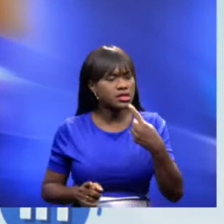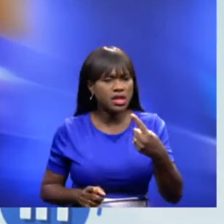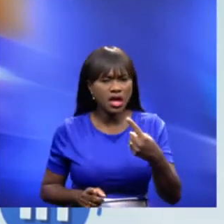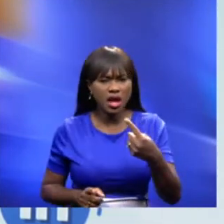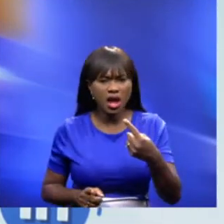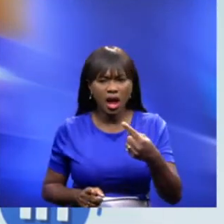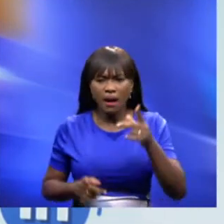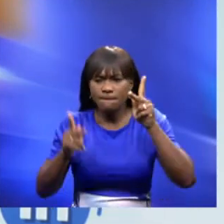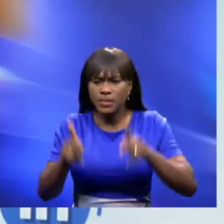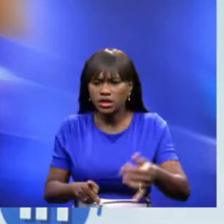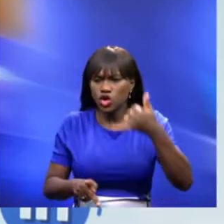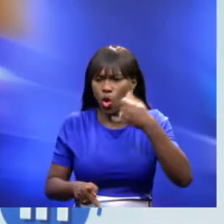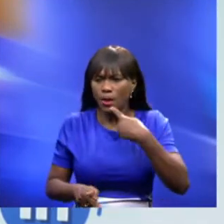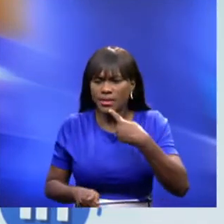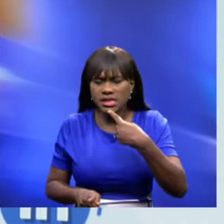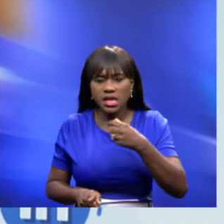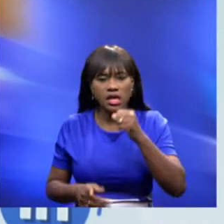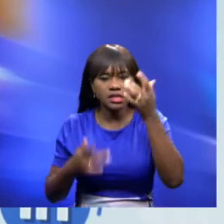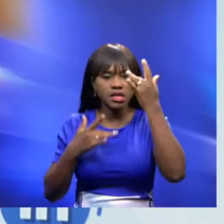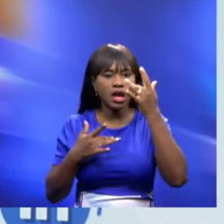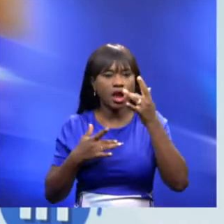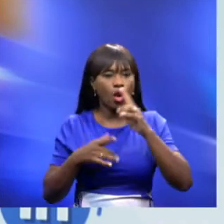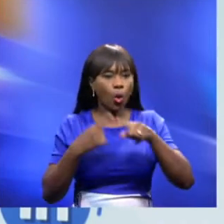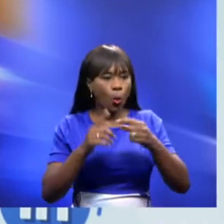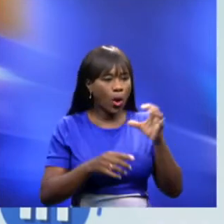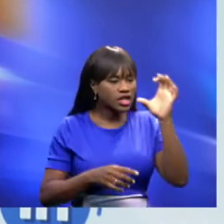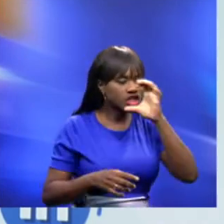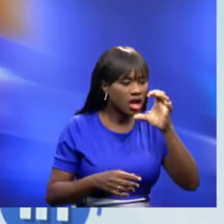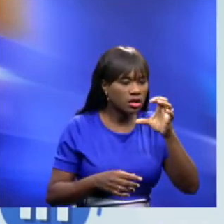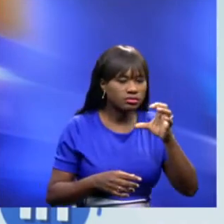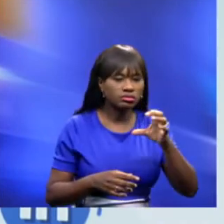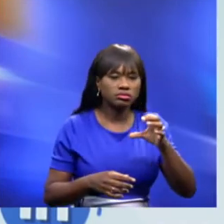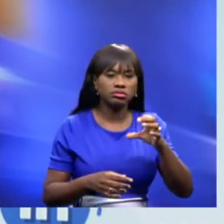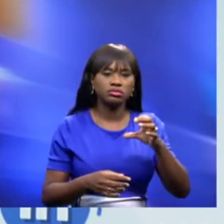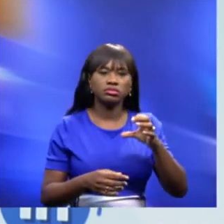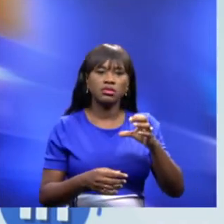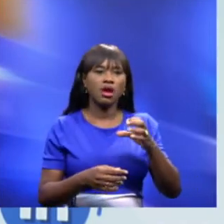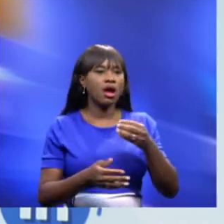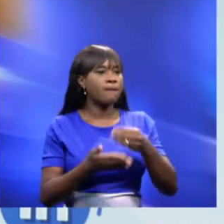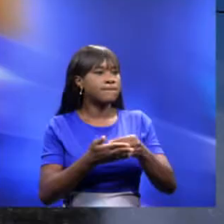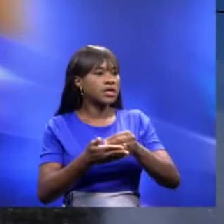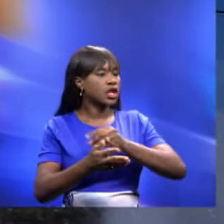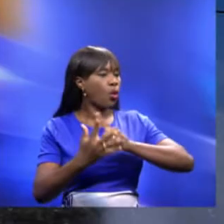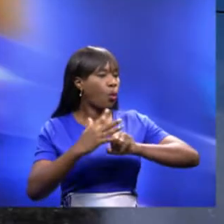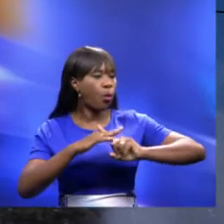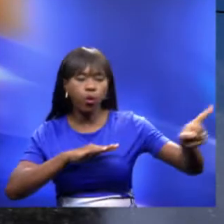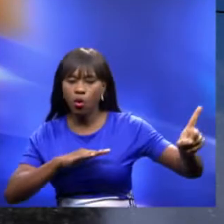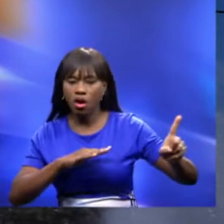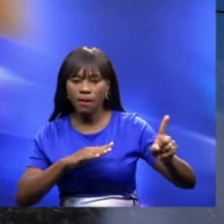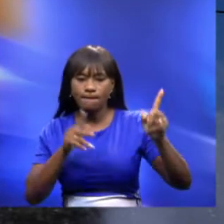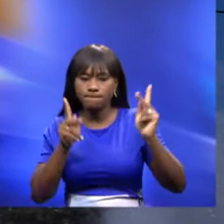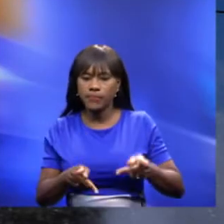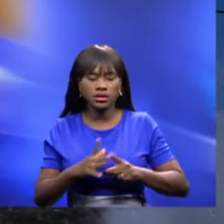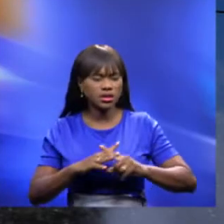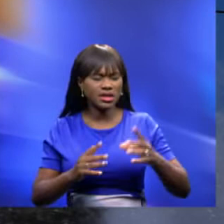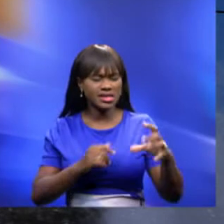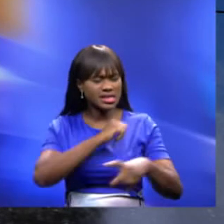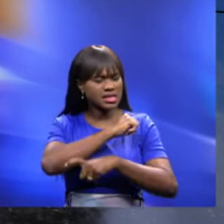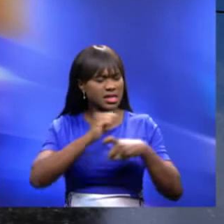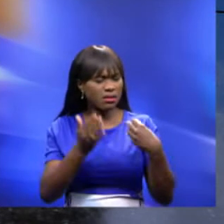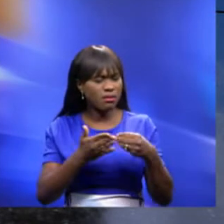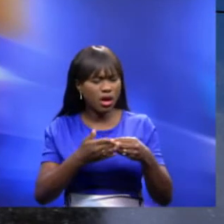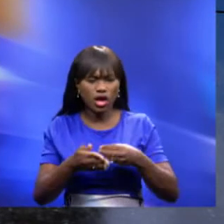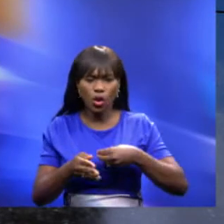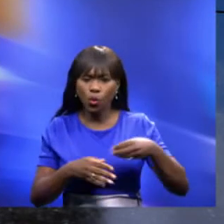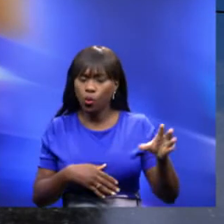Mom, I was just fine." And when they done check, money from the account done gone, everything is done gone. So I